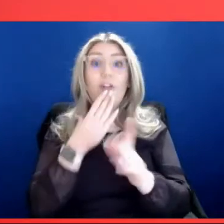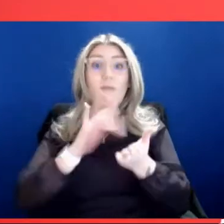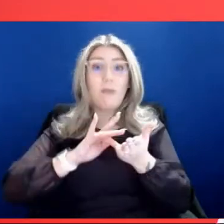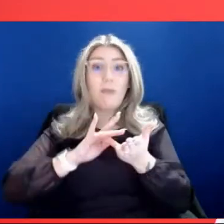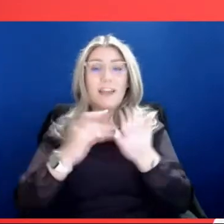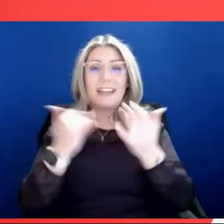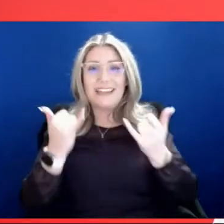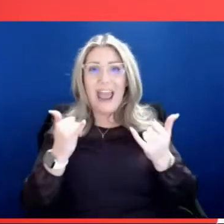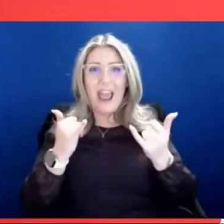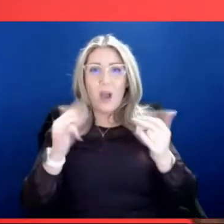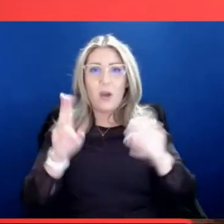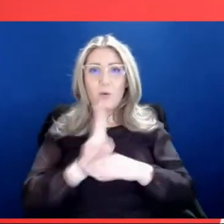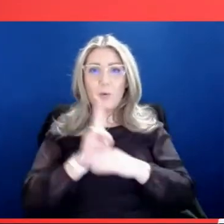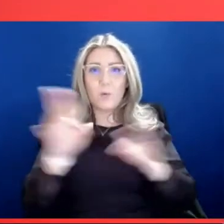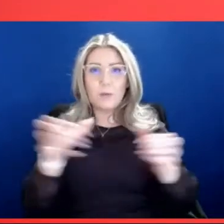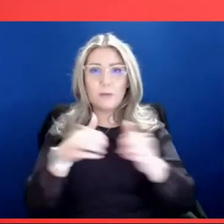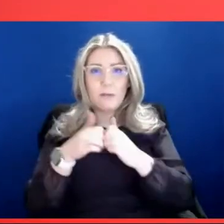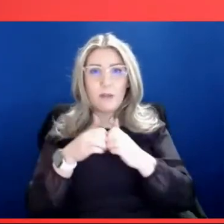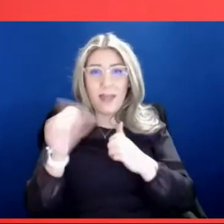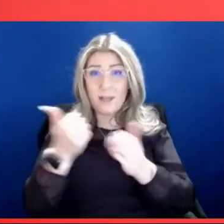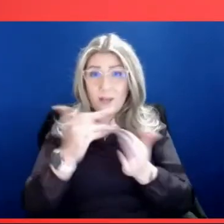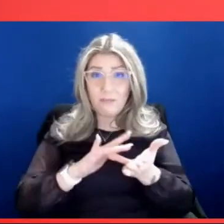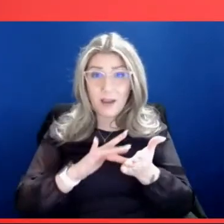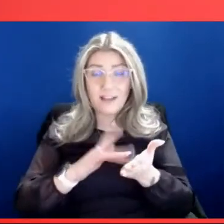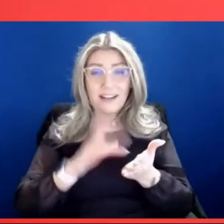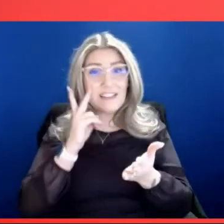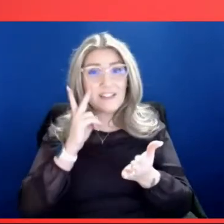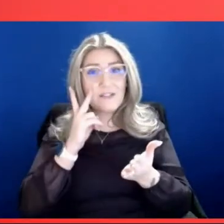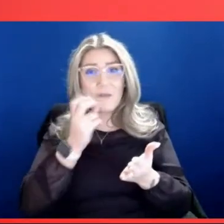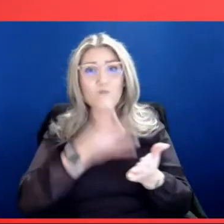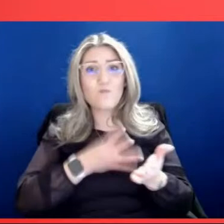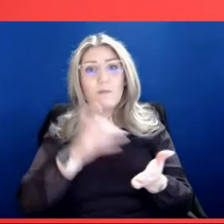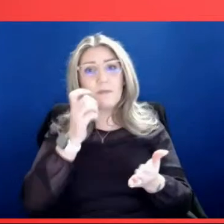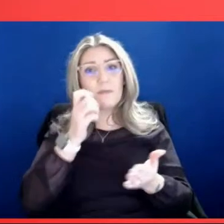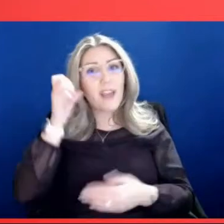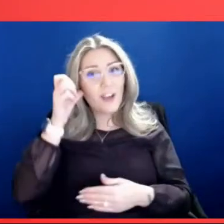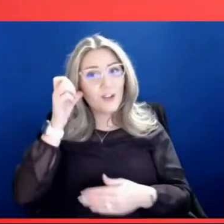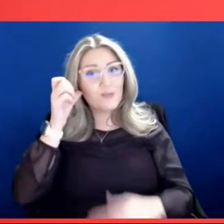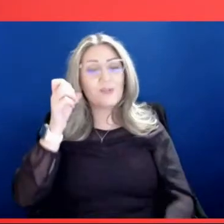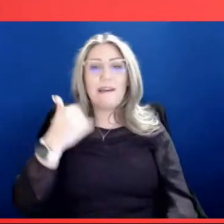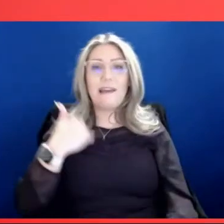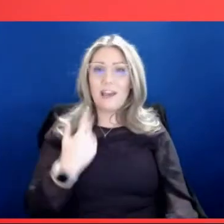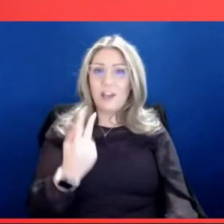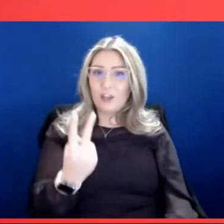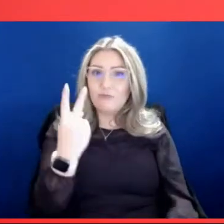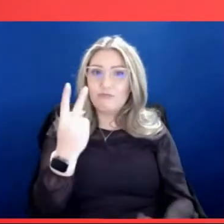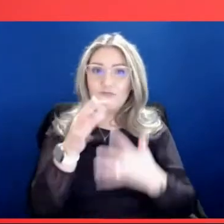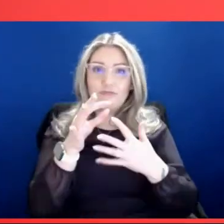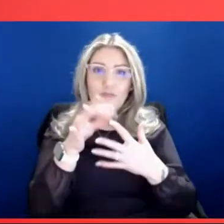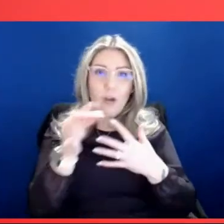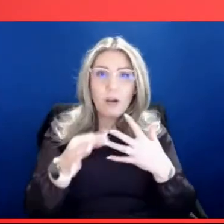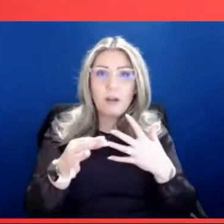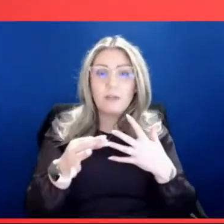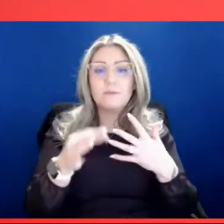combinations. So I just saw a woman yesterday who had two options to treat her